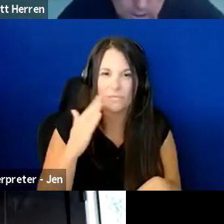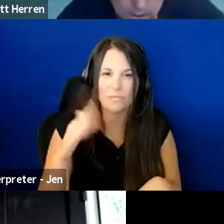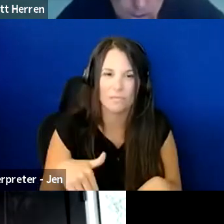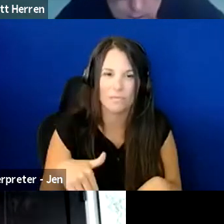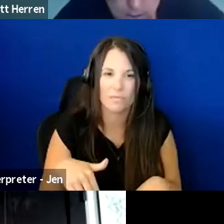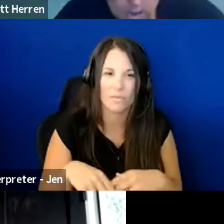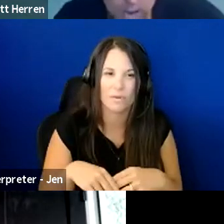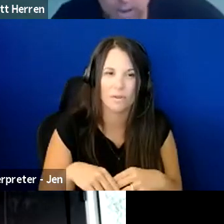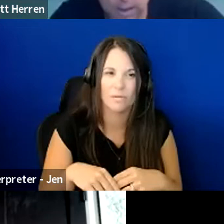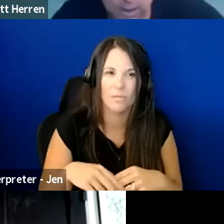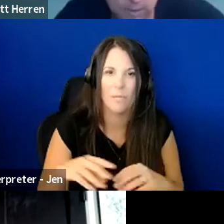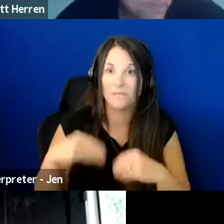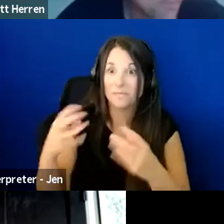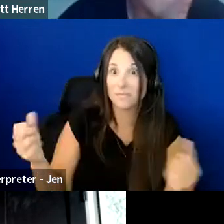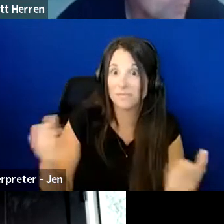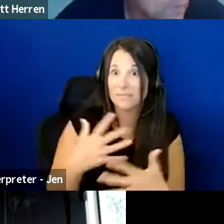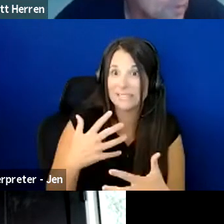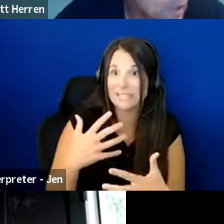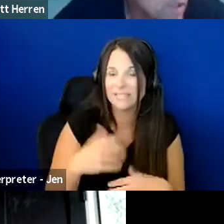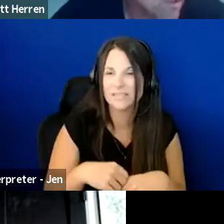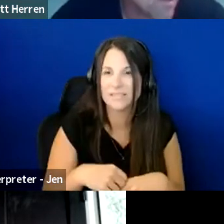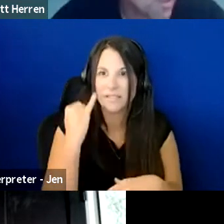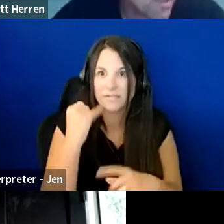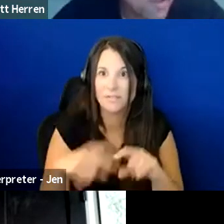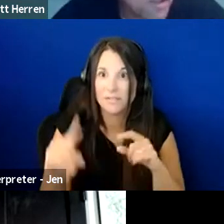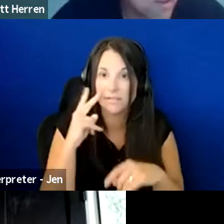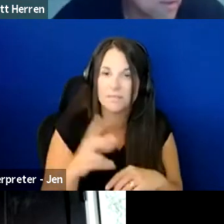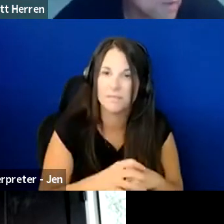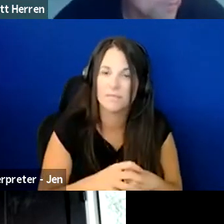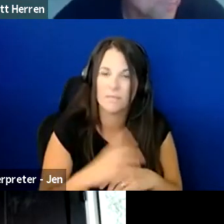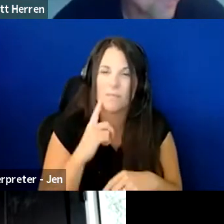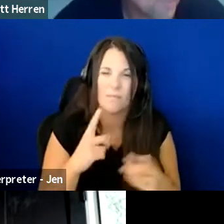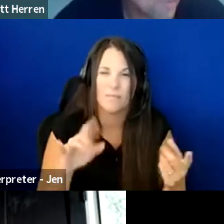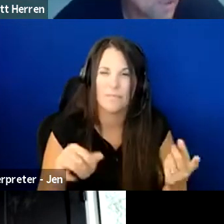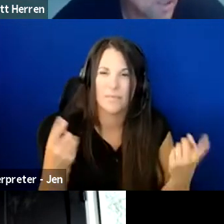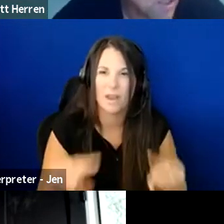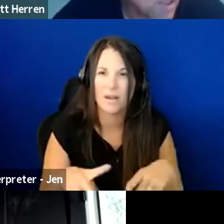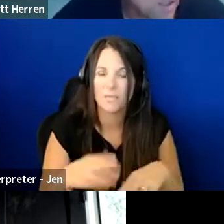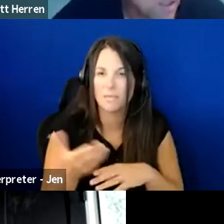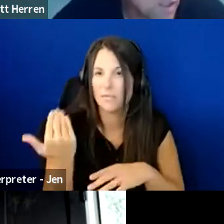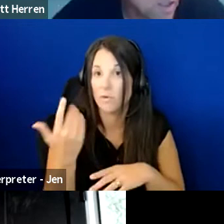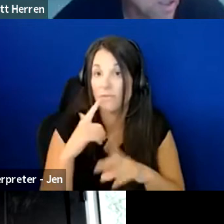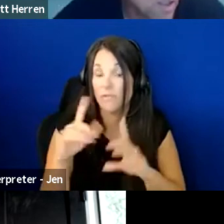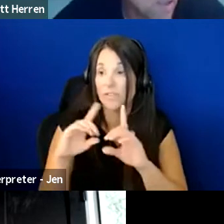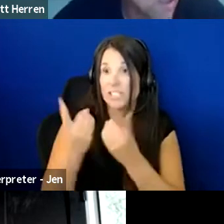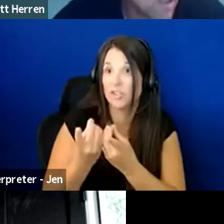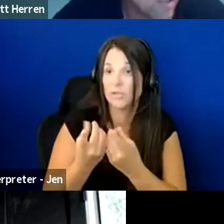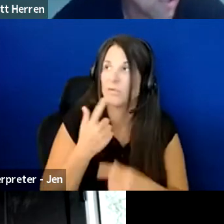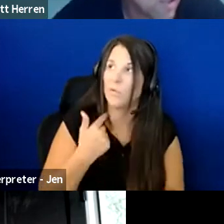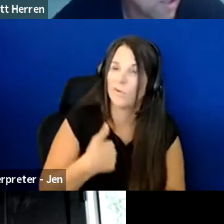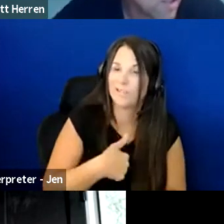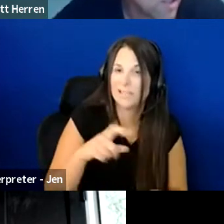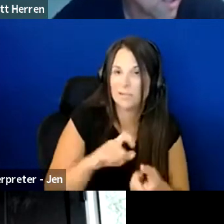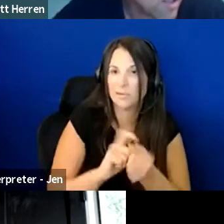cause a fright when something's not visible. And I think that happened when when the district made us switch to